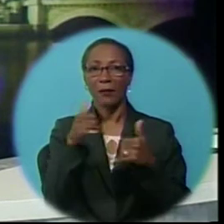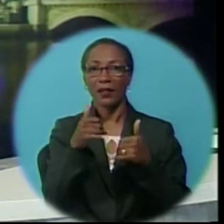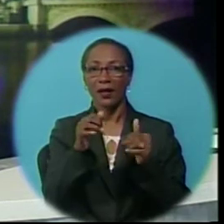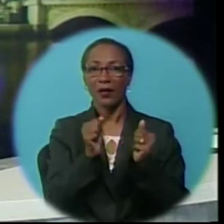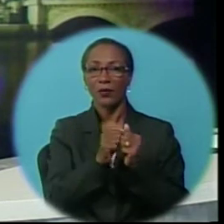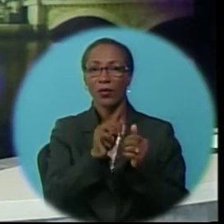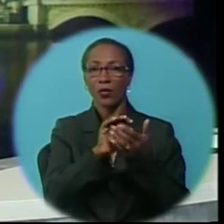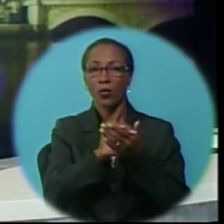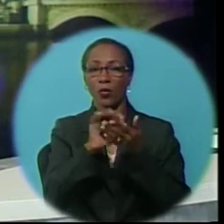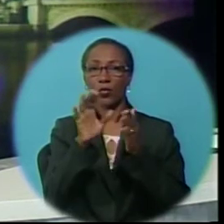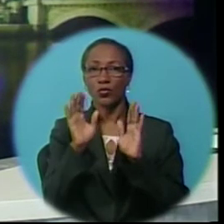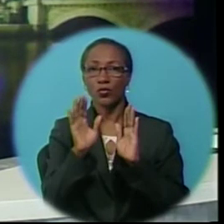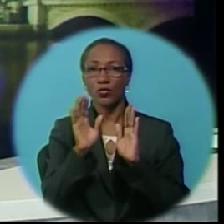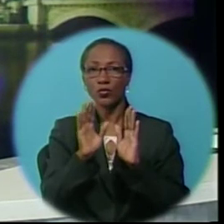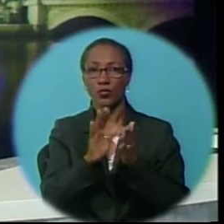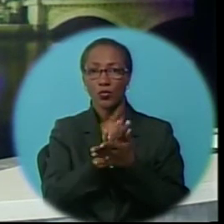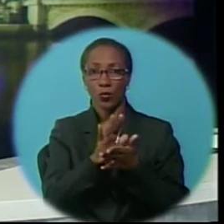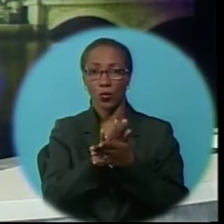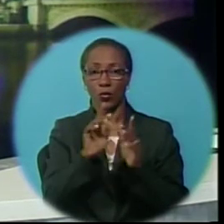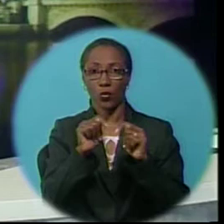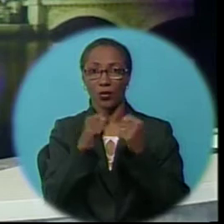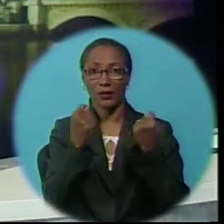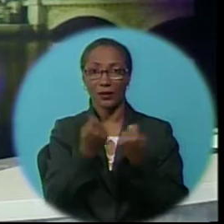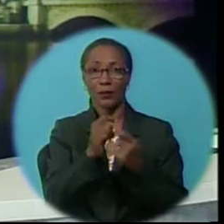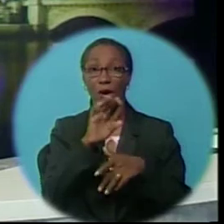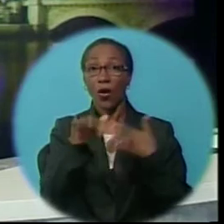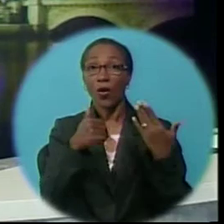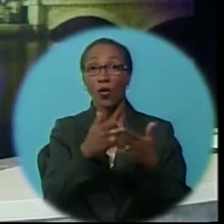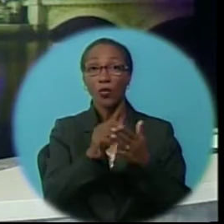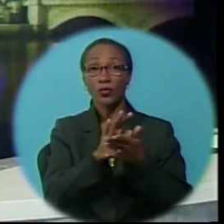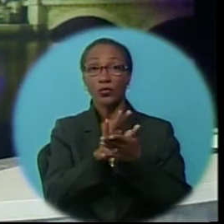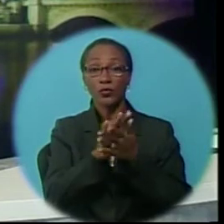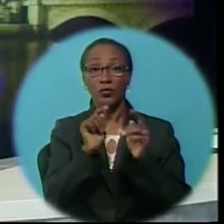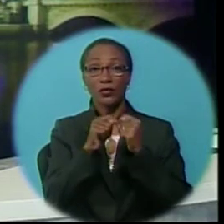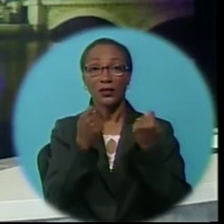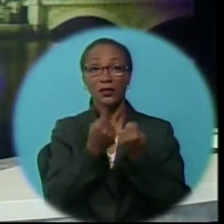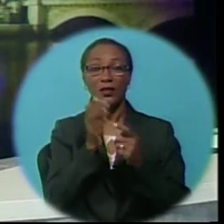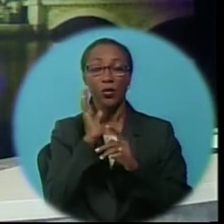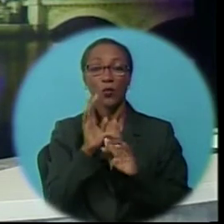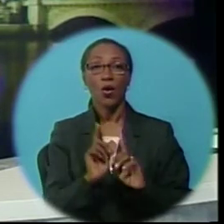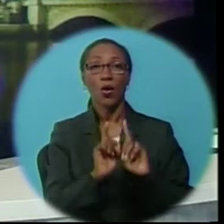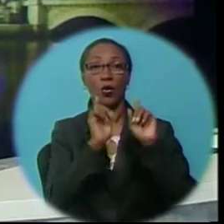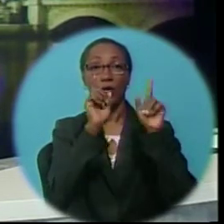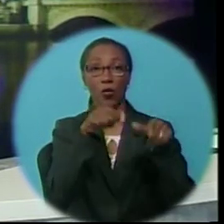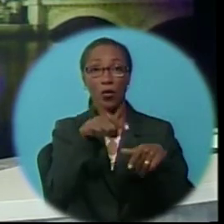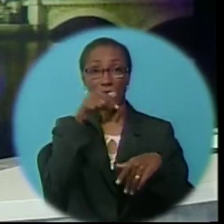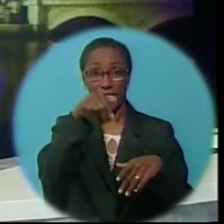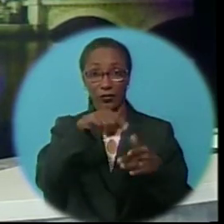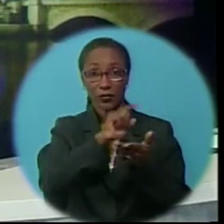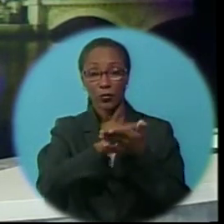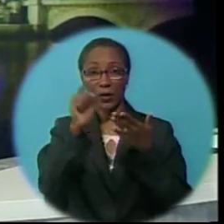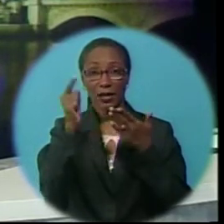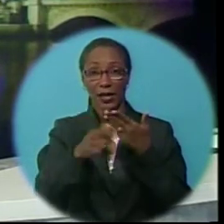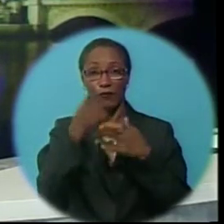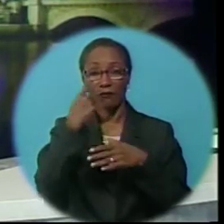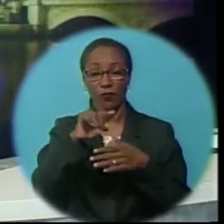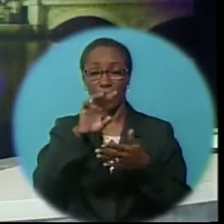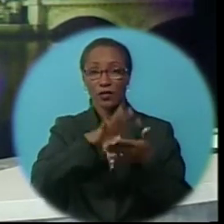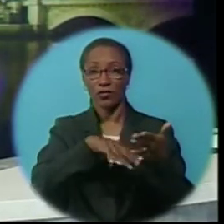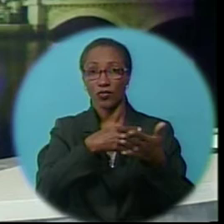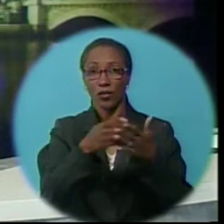schools team. It's now expected that all school teams and their players will turn out this weekend for their fixtured